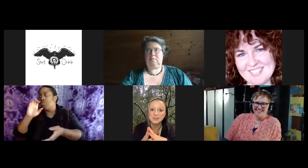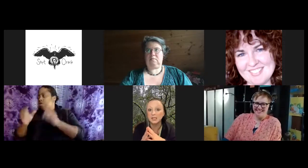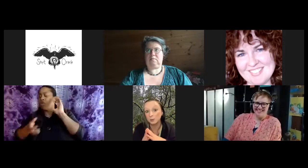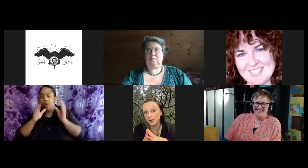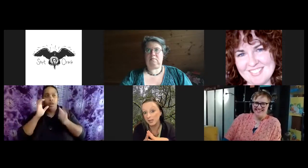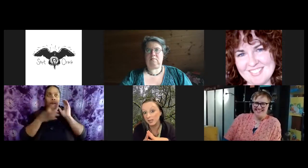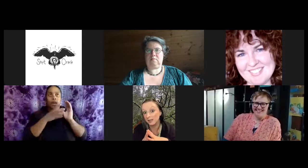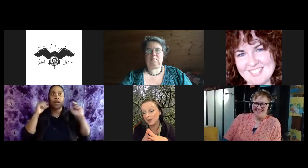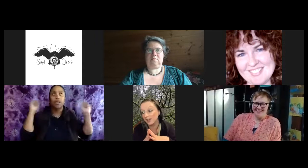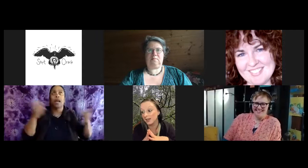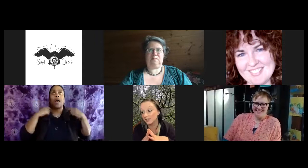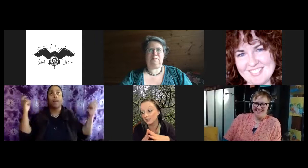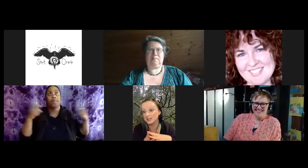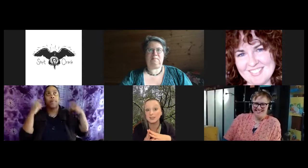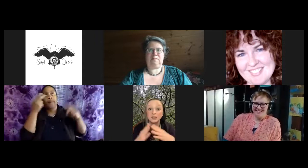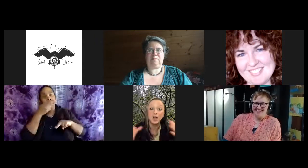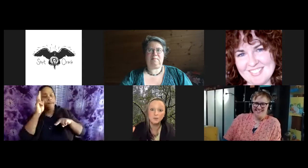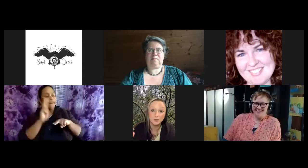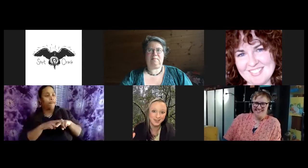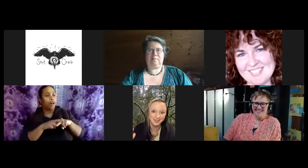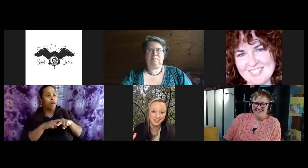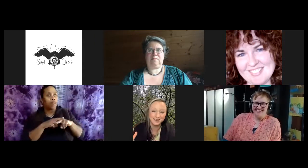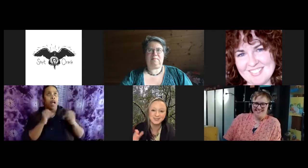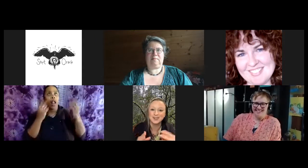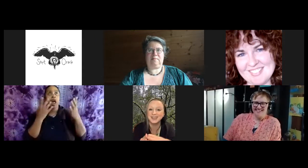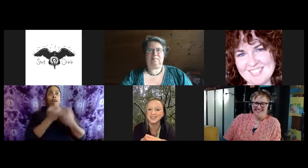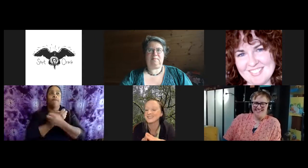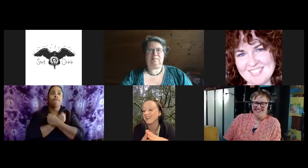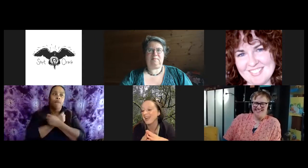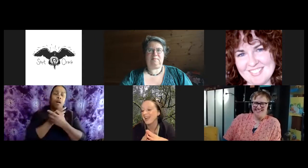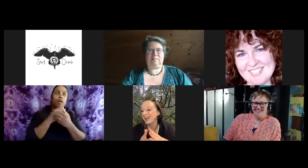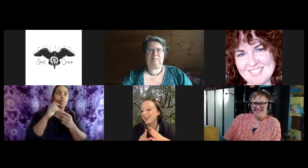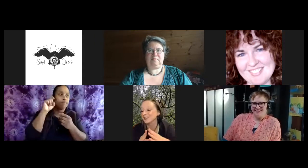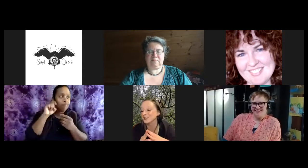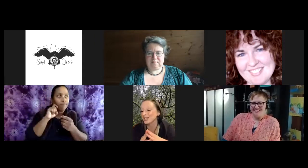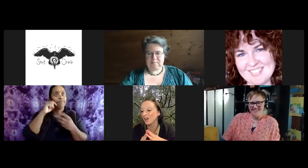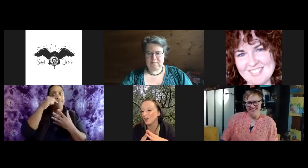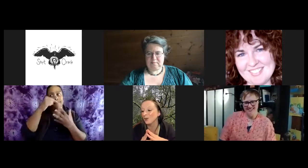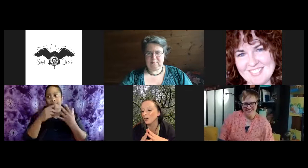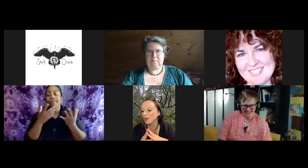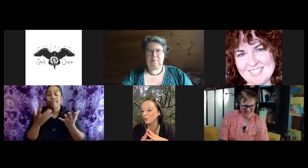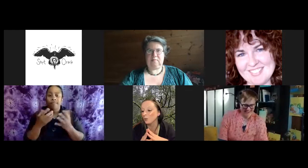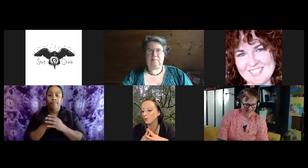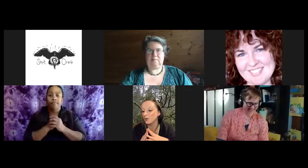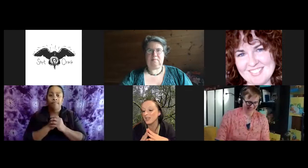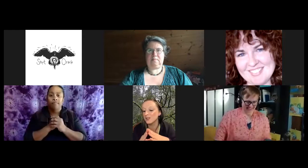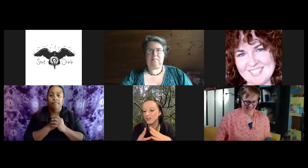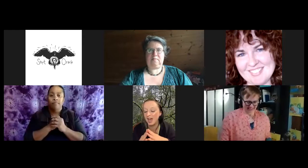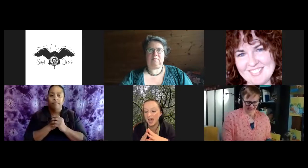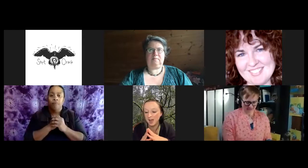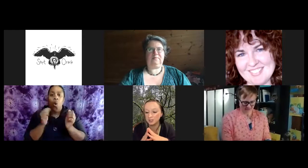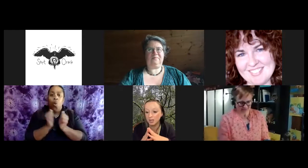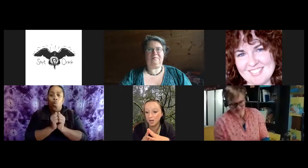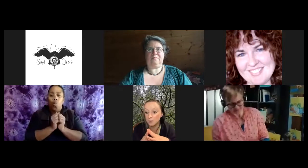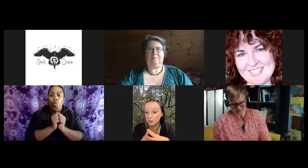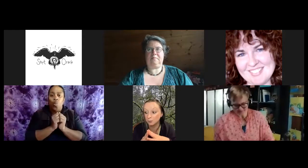and celebrating and love making, right? And so with